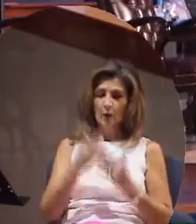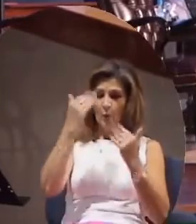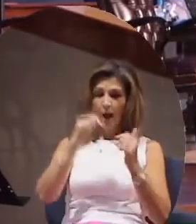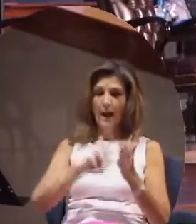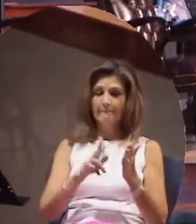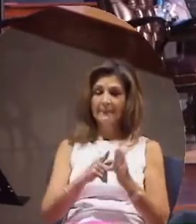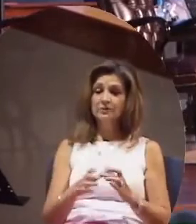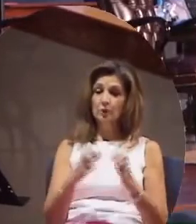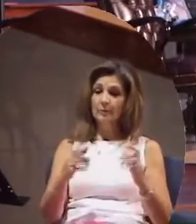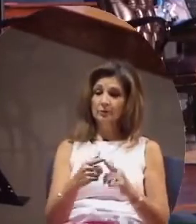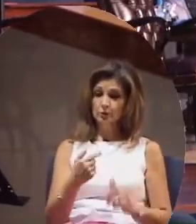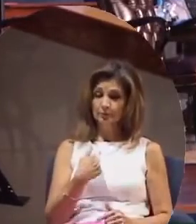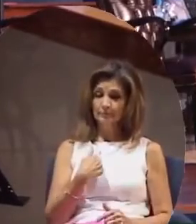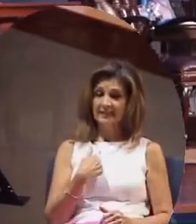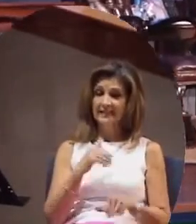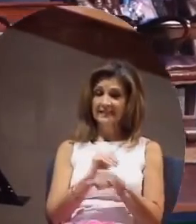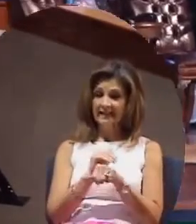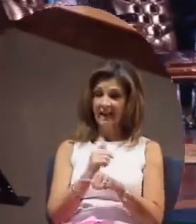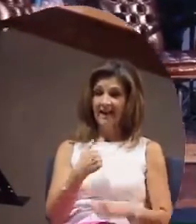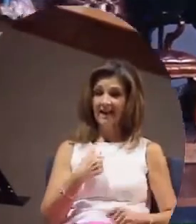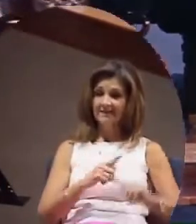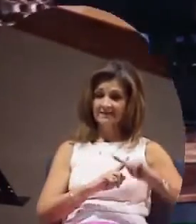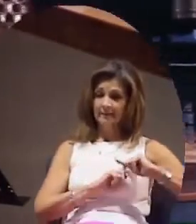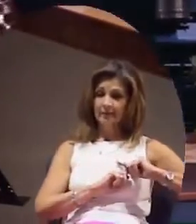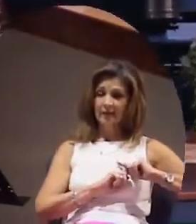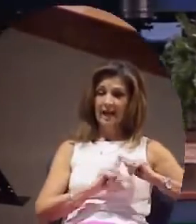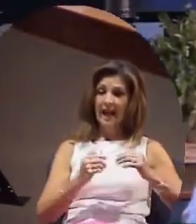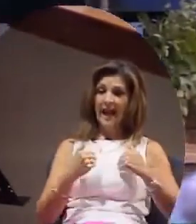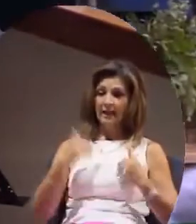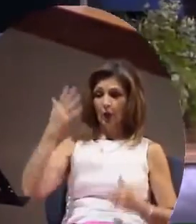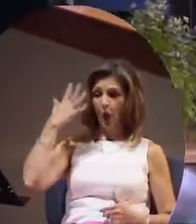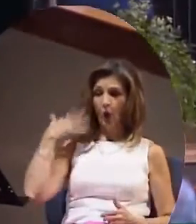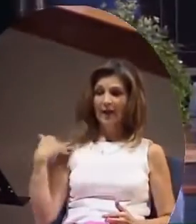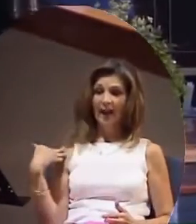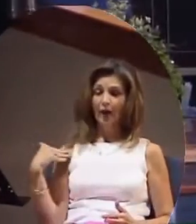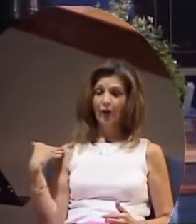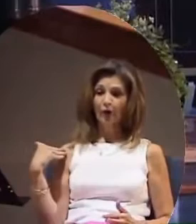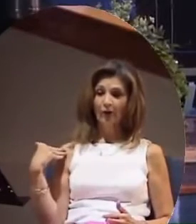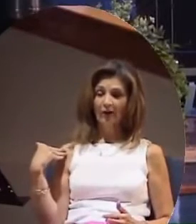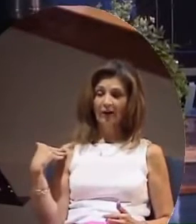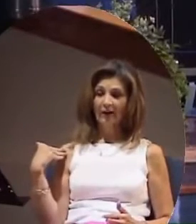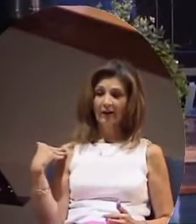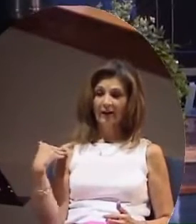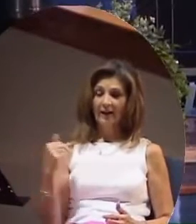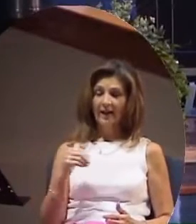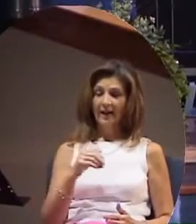to me, the night I got saved, I had long hair.